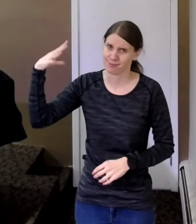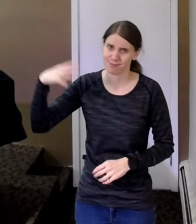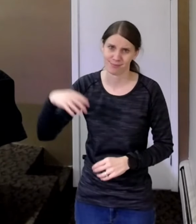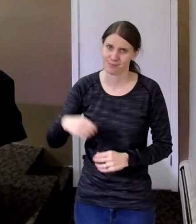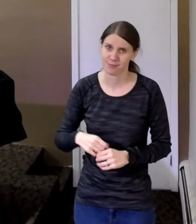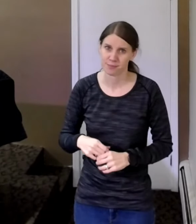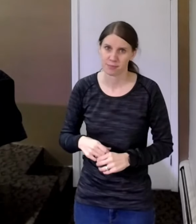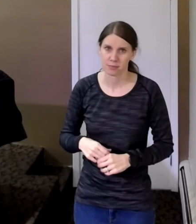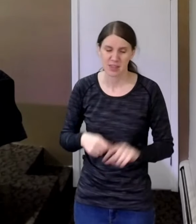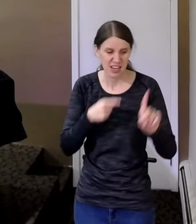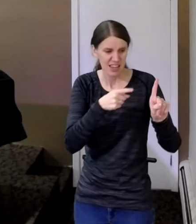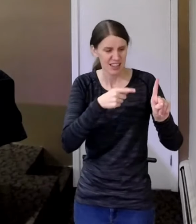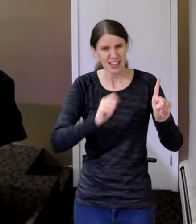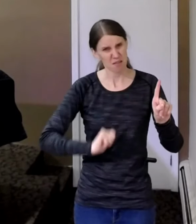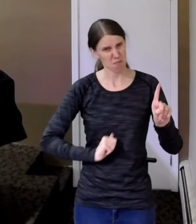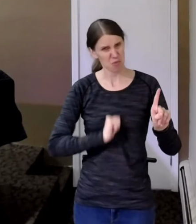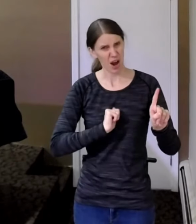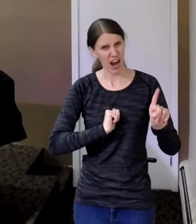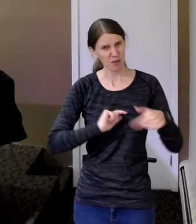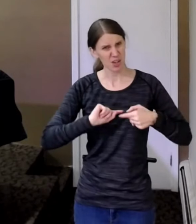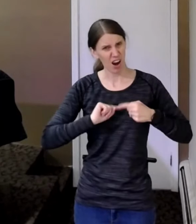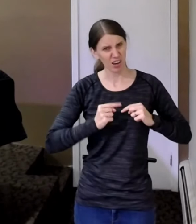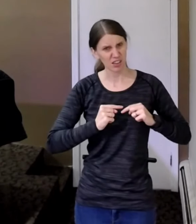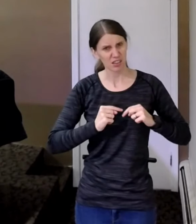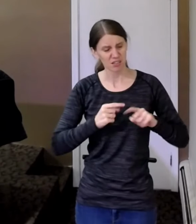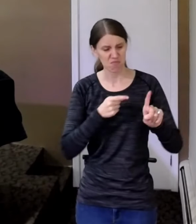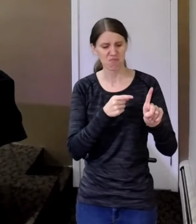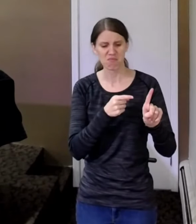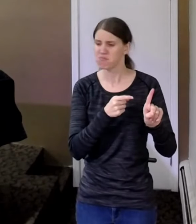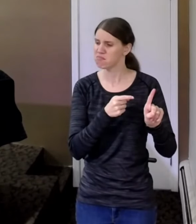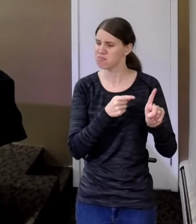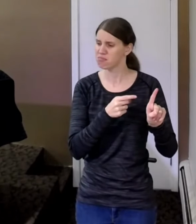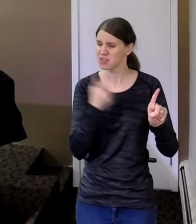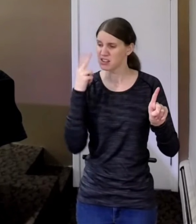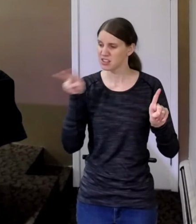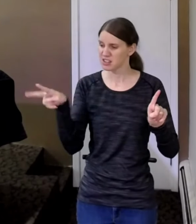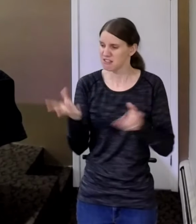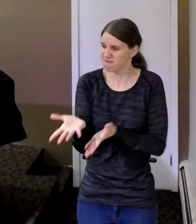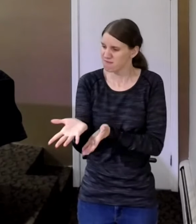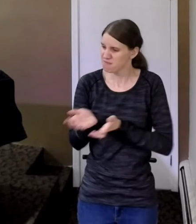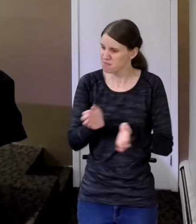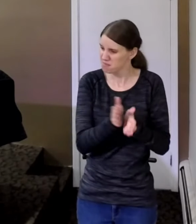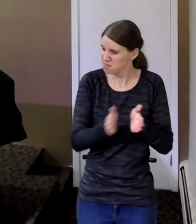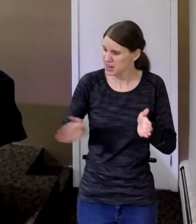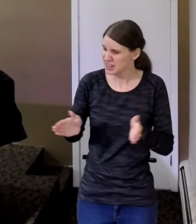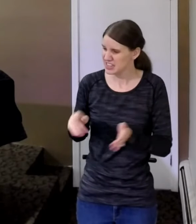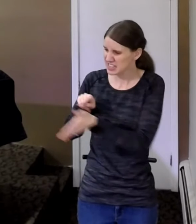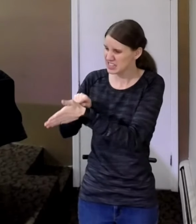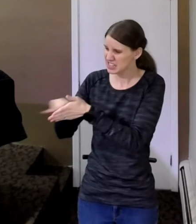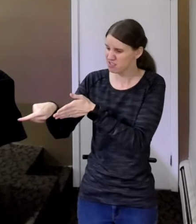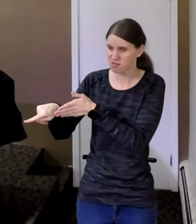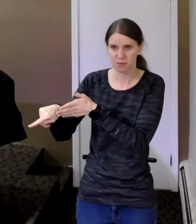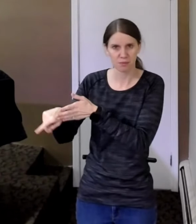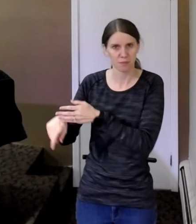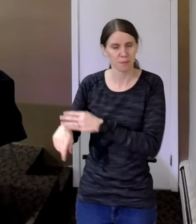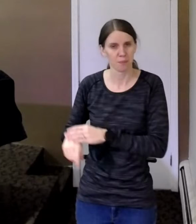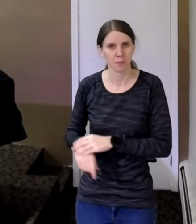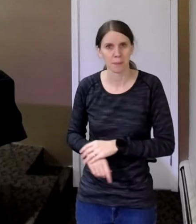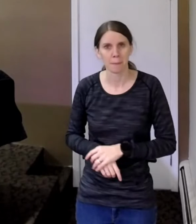All because his pride was wounded, he wanted to kill somebody.